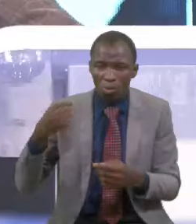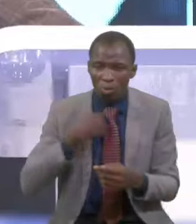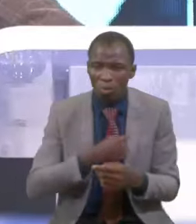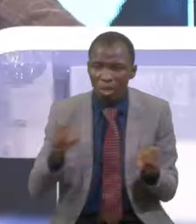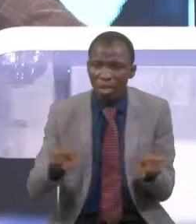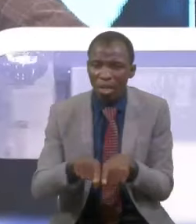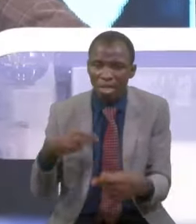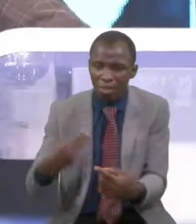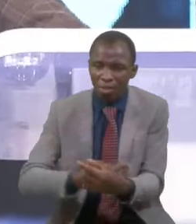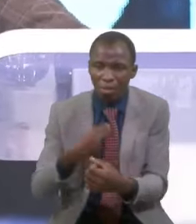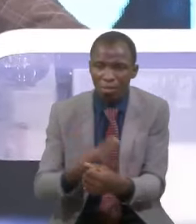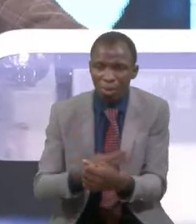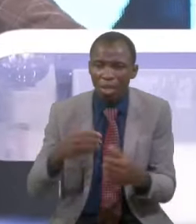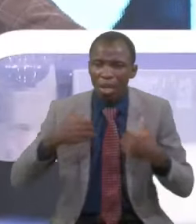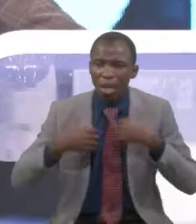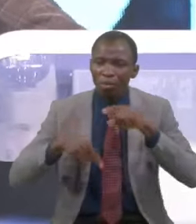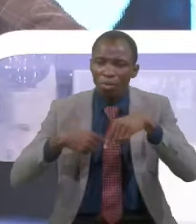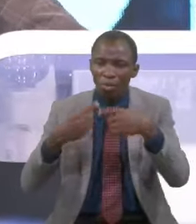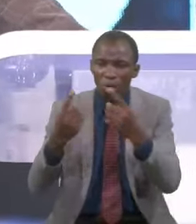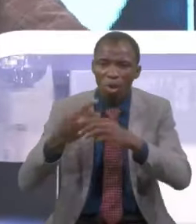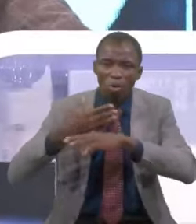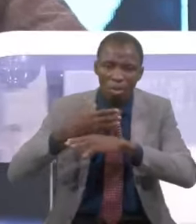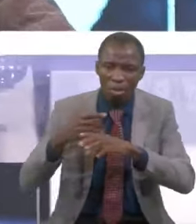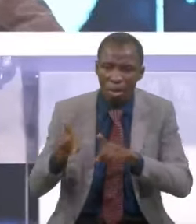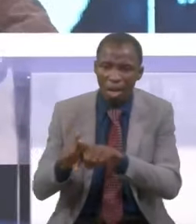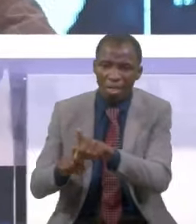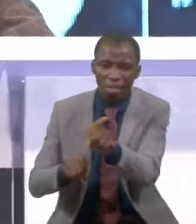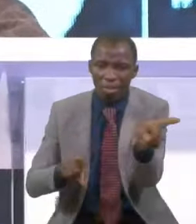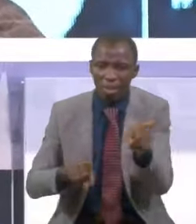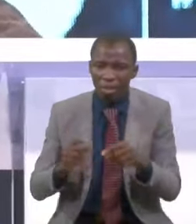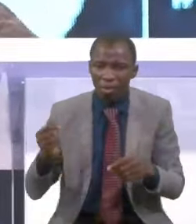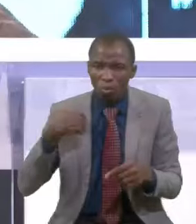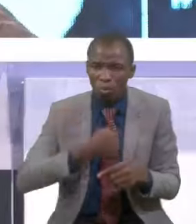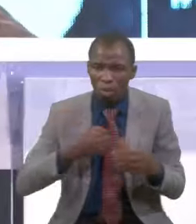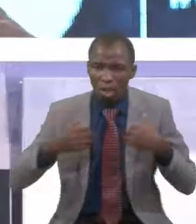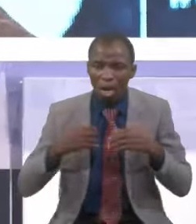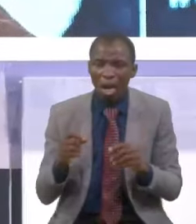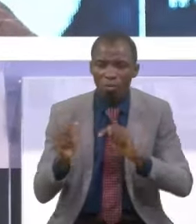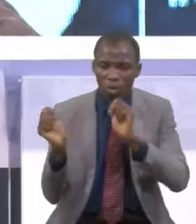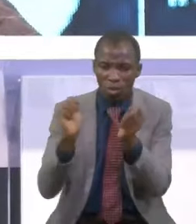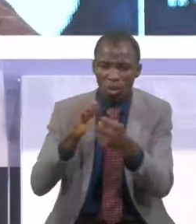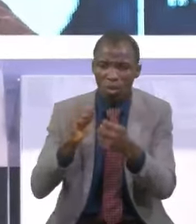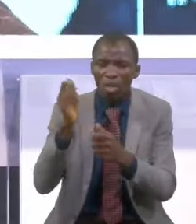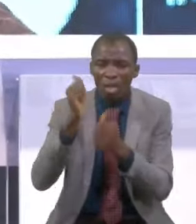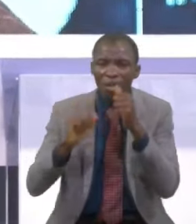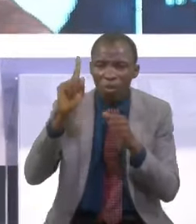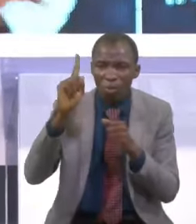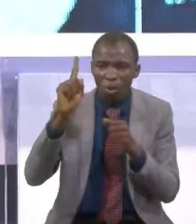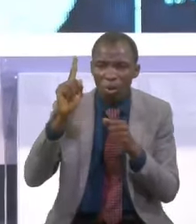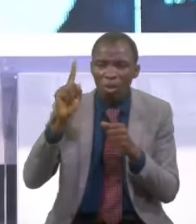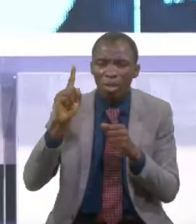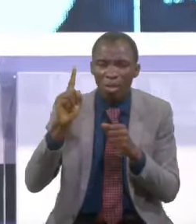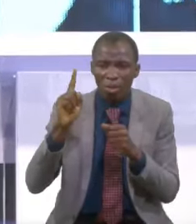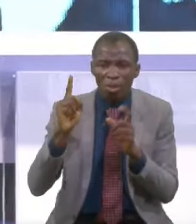have gone astray. We have turned everyone his own